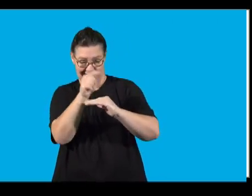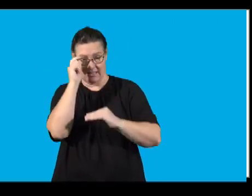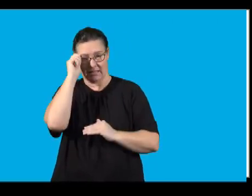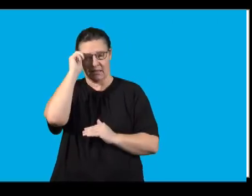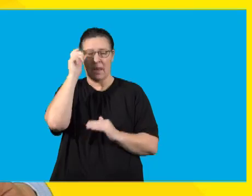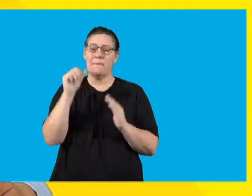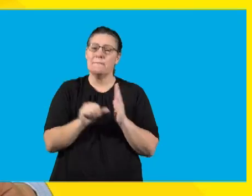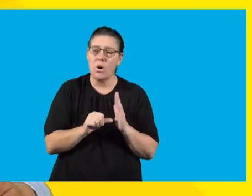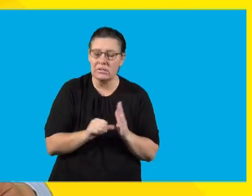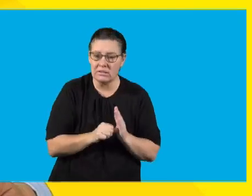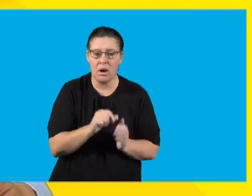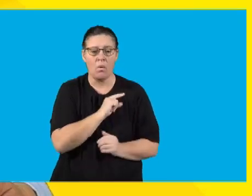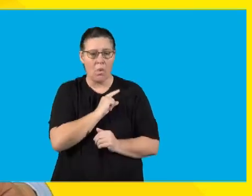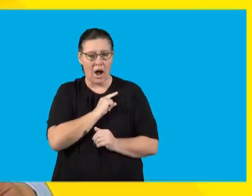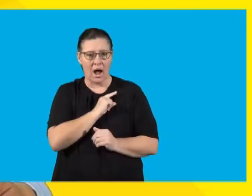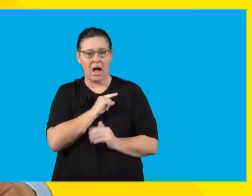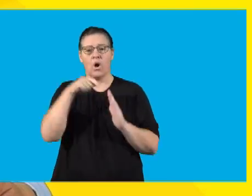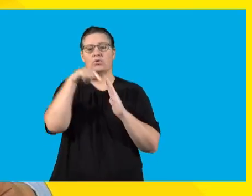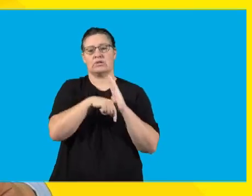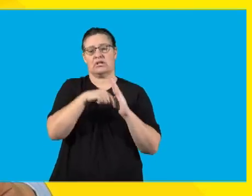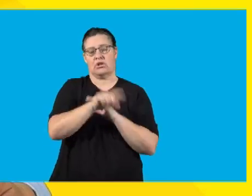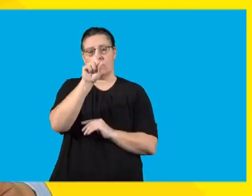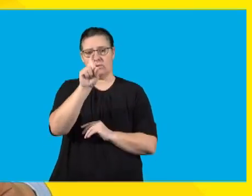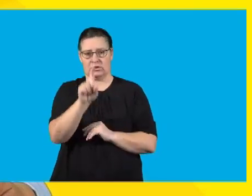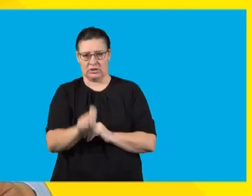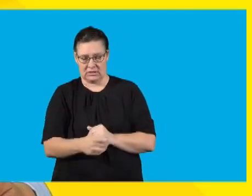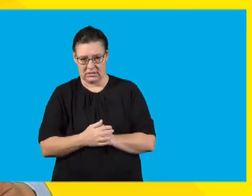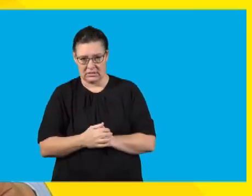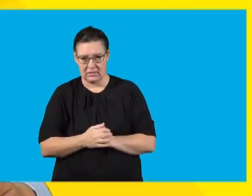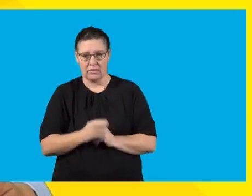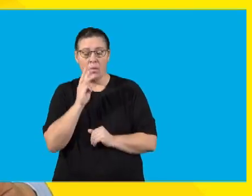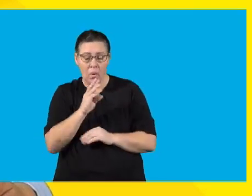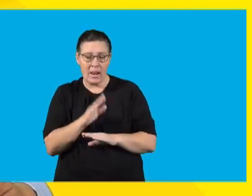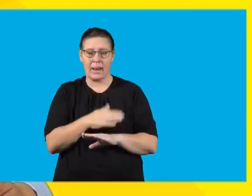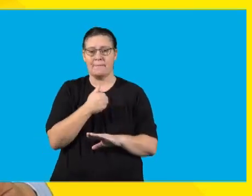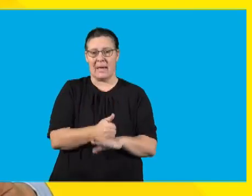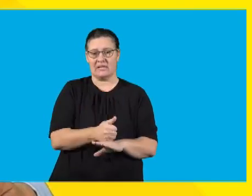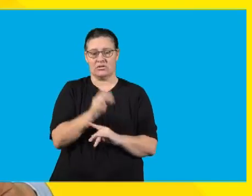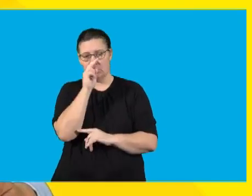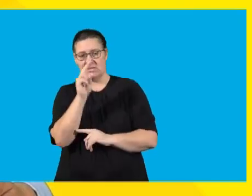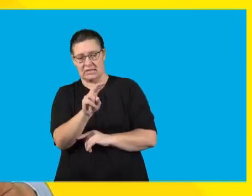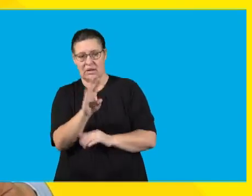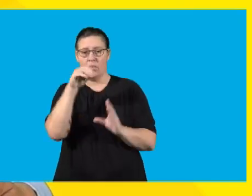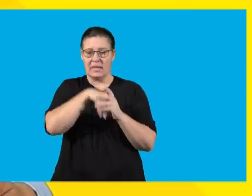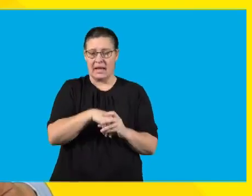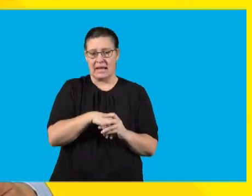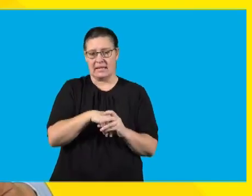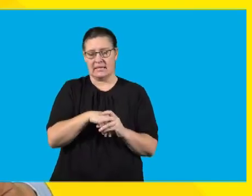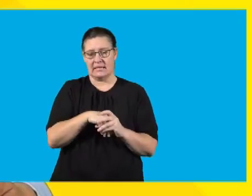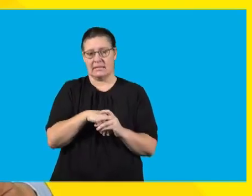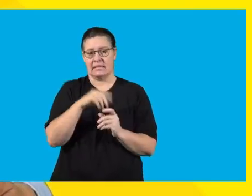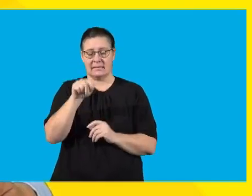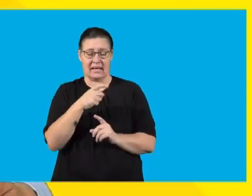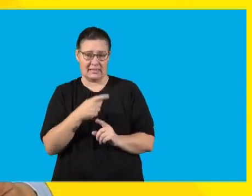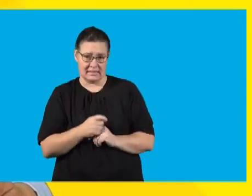very important, because remember, these are contextual questions and it's going to be based on what you see in the